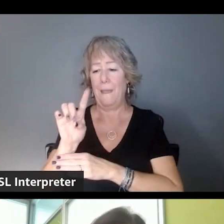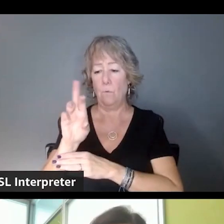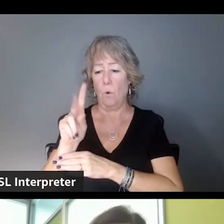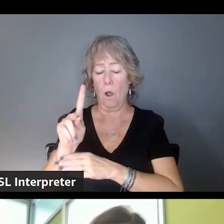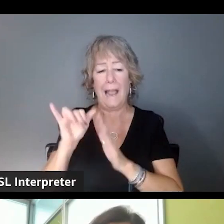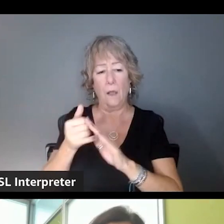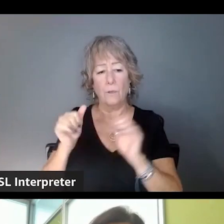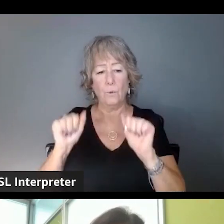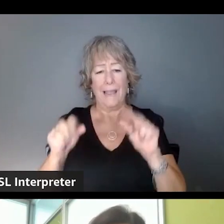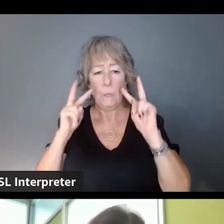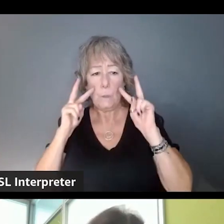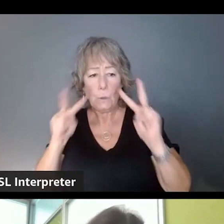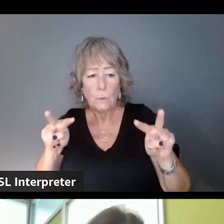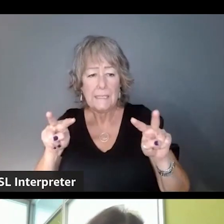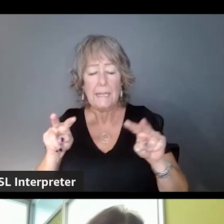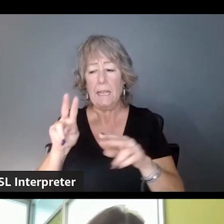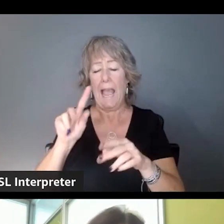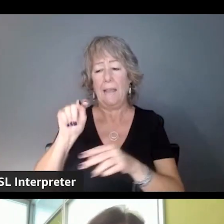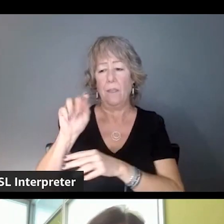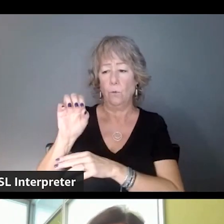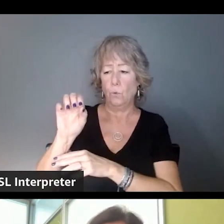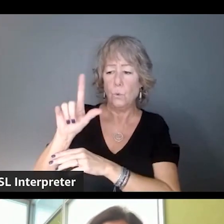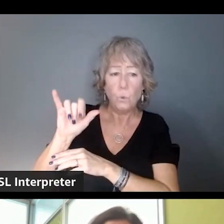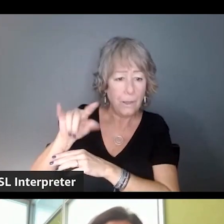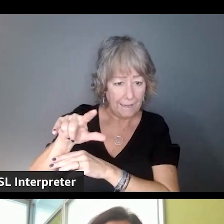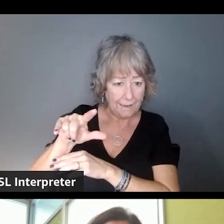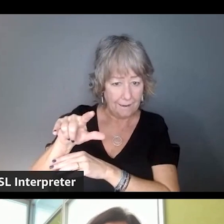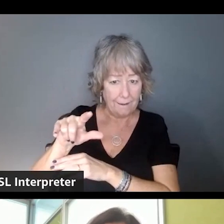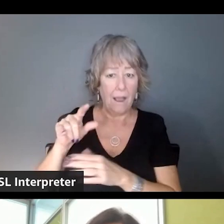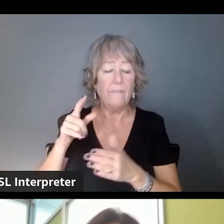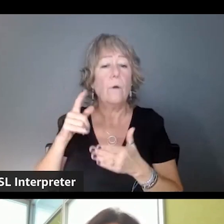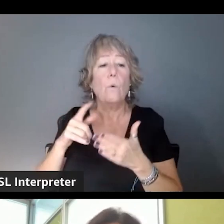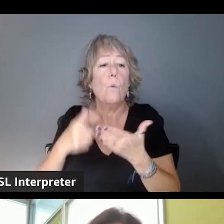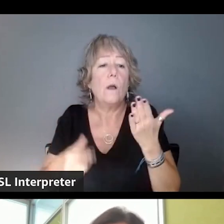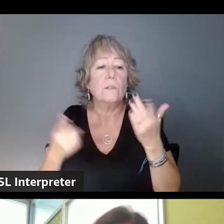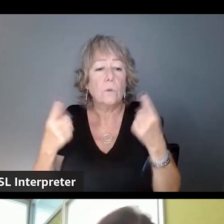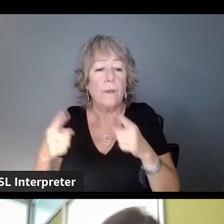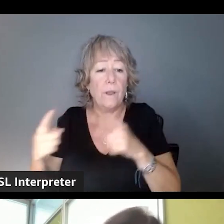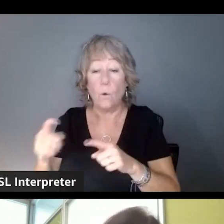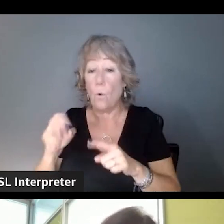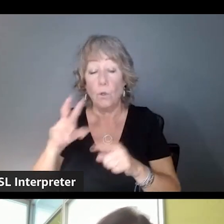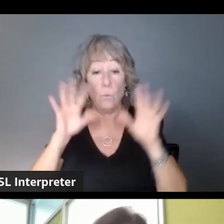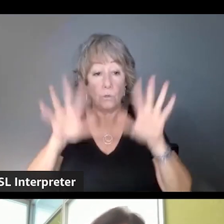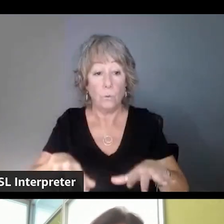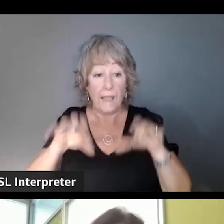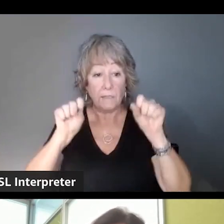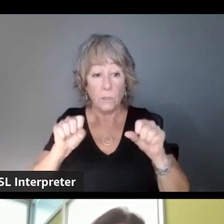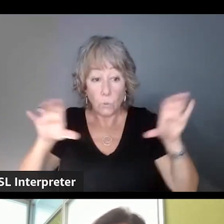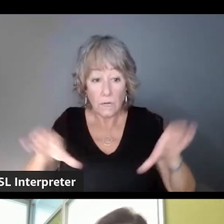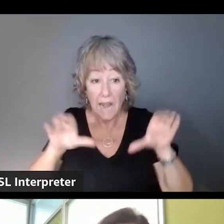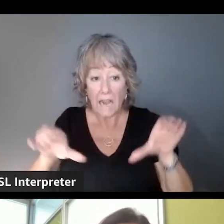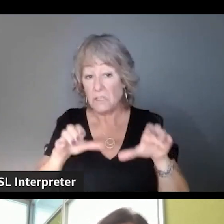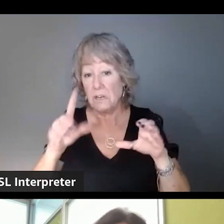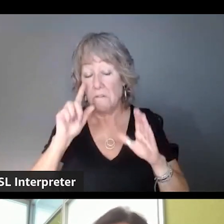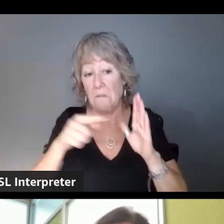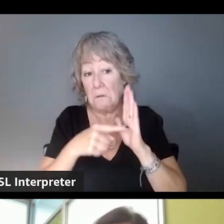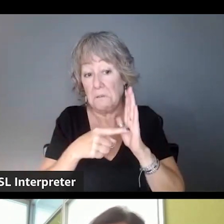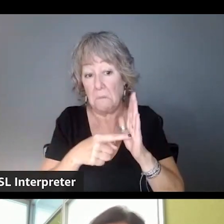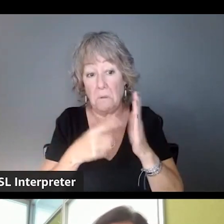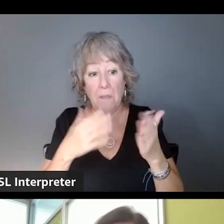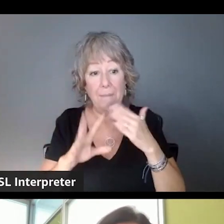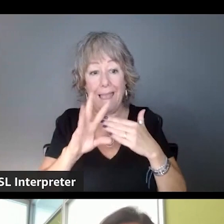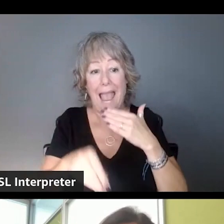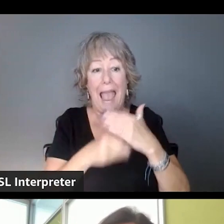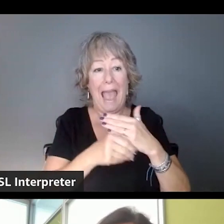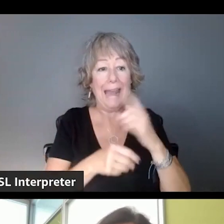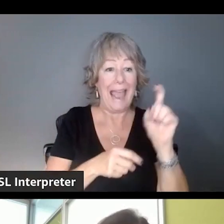the tooling to enable retrieval augmented generation. Or if you want to execute an action, something like add X